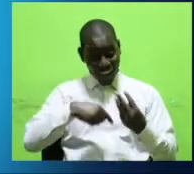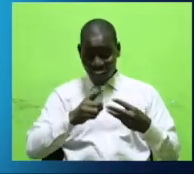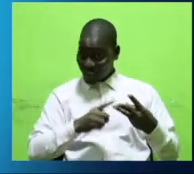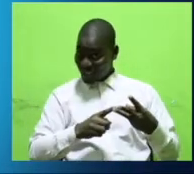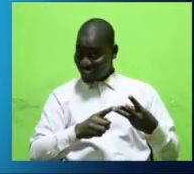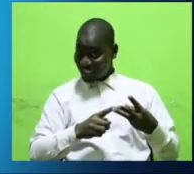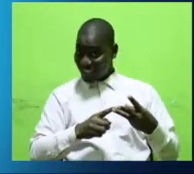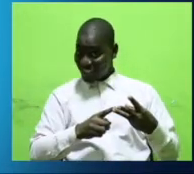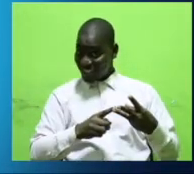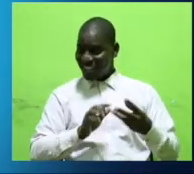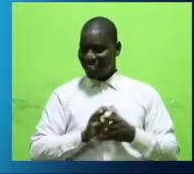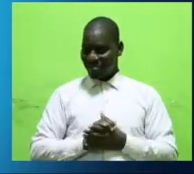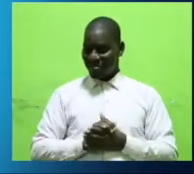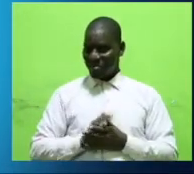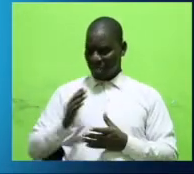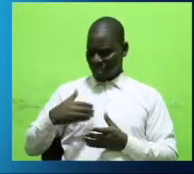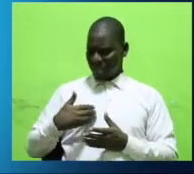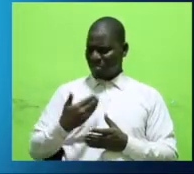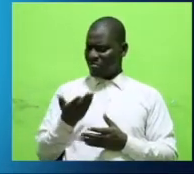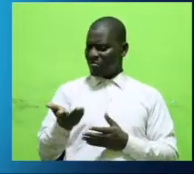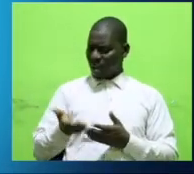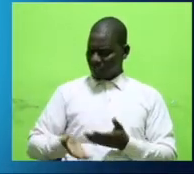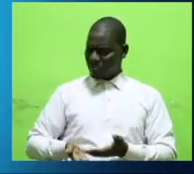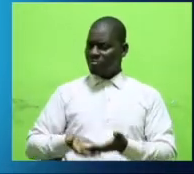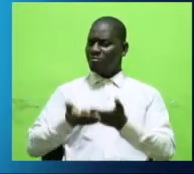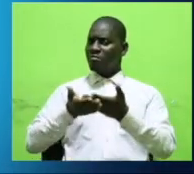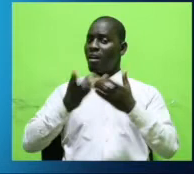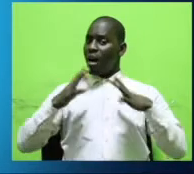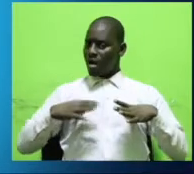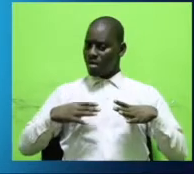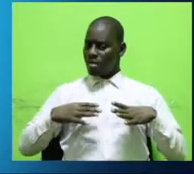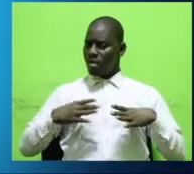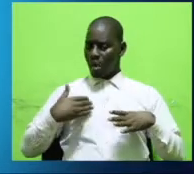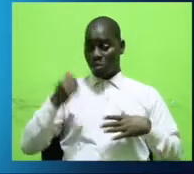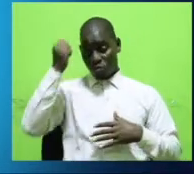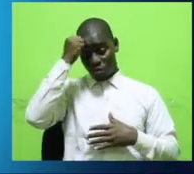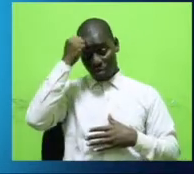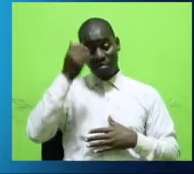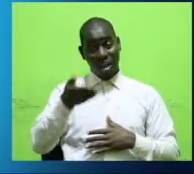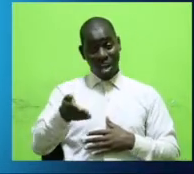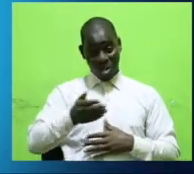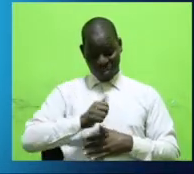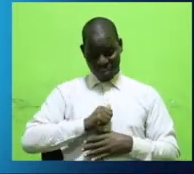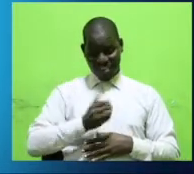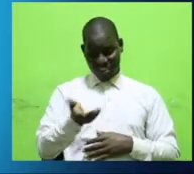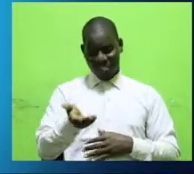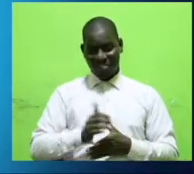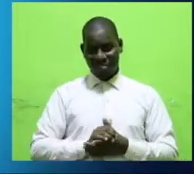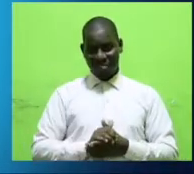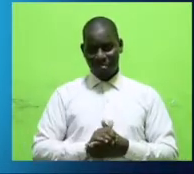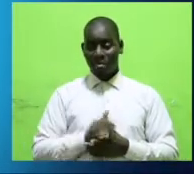those? I'll give you a hint and help you with one, but the rest, you need to remember them